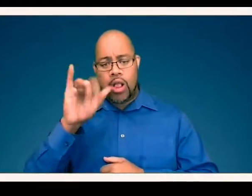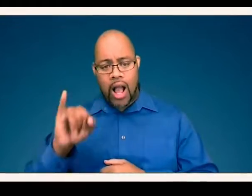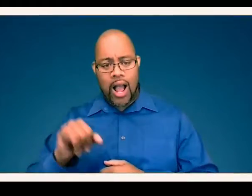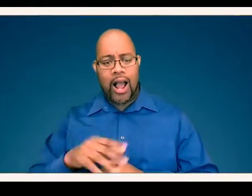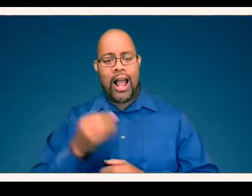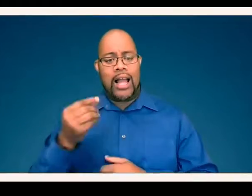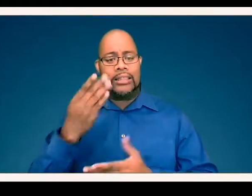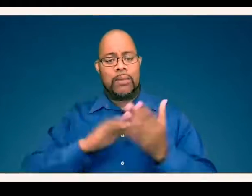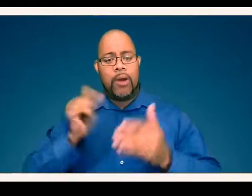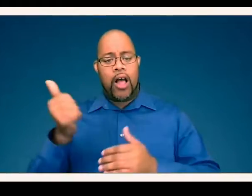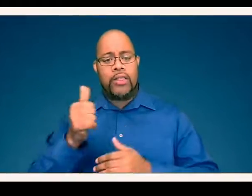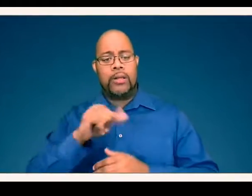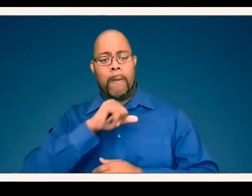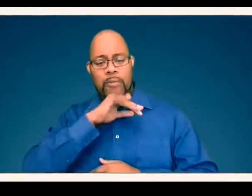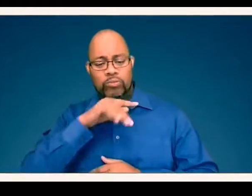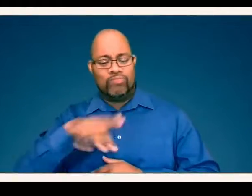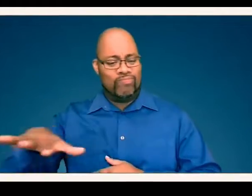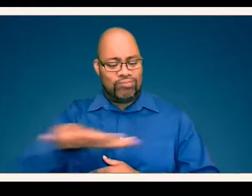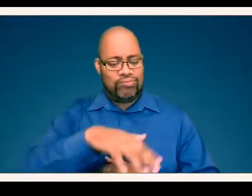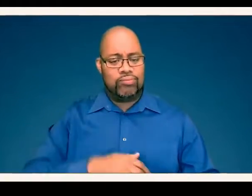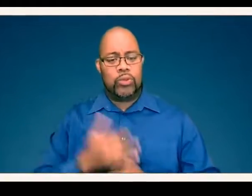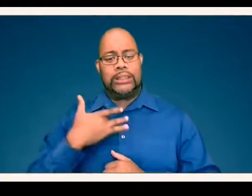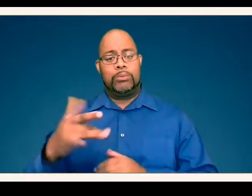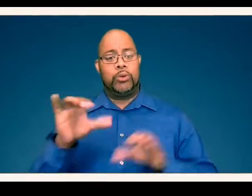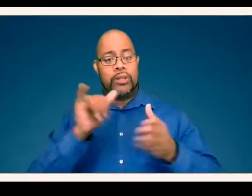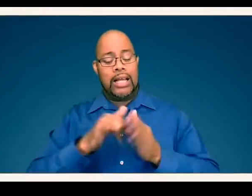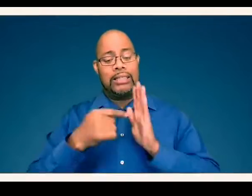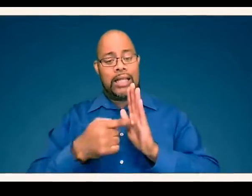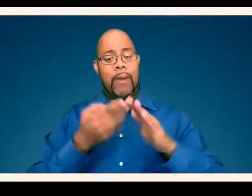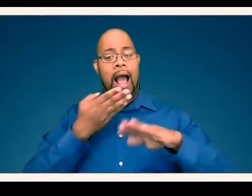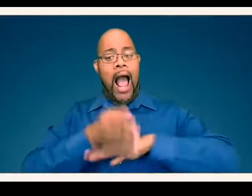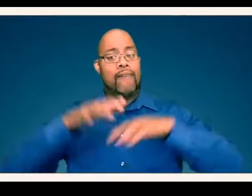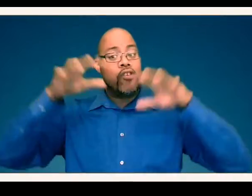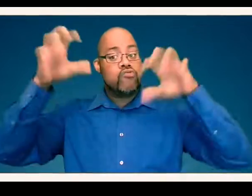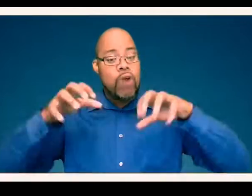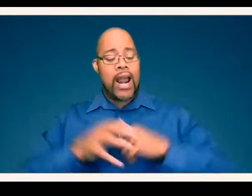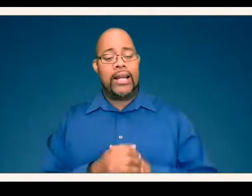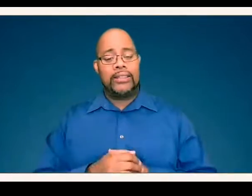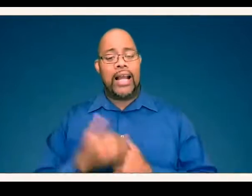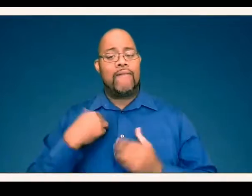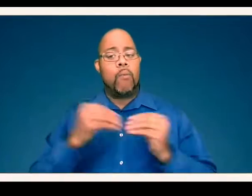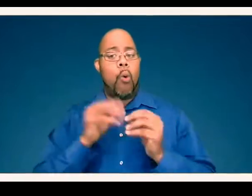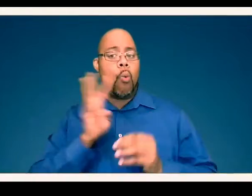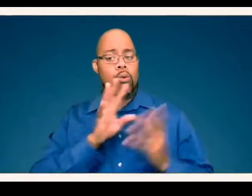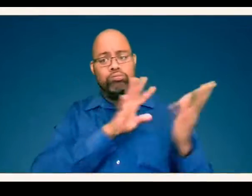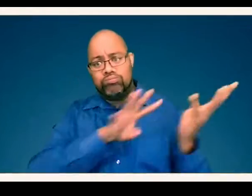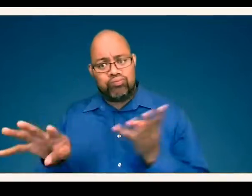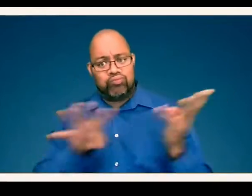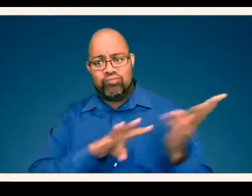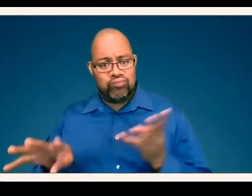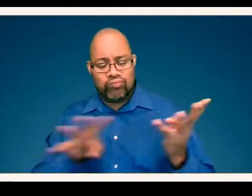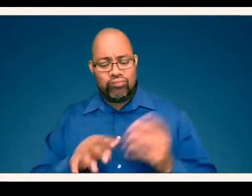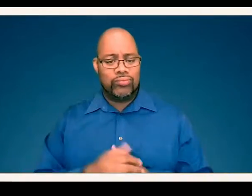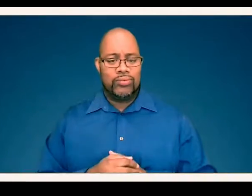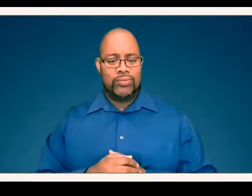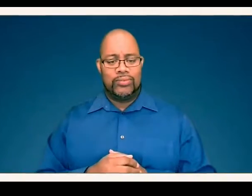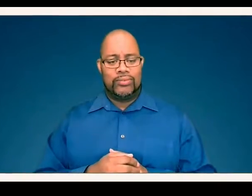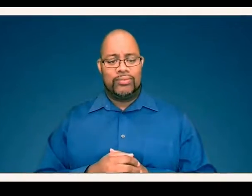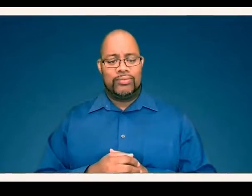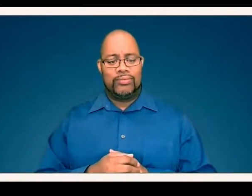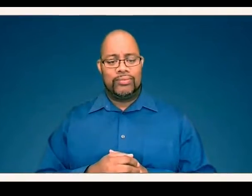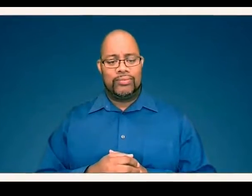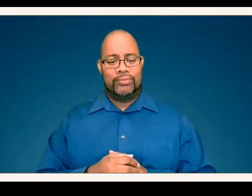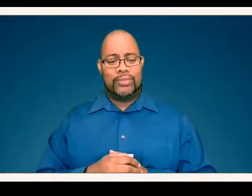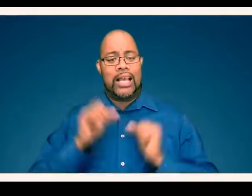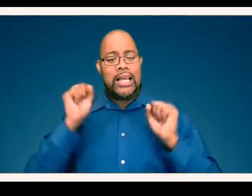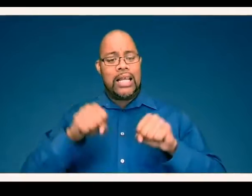and Enterococci. We typically like to do this sampling after a rain event, so there's more water flowing through the